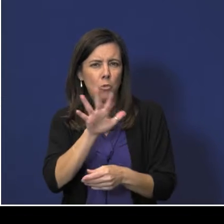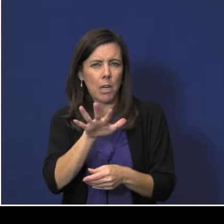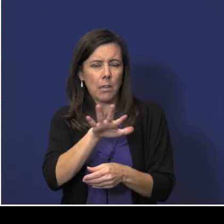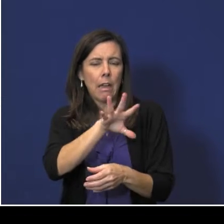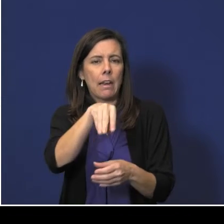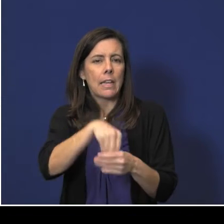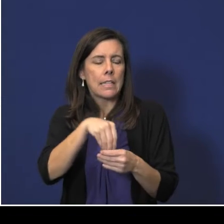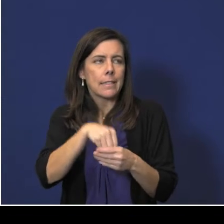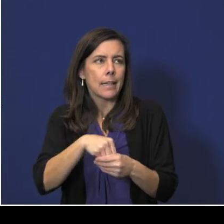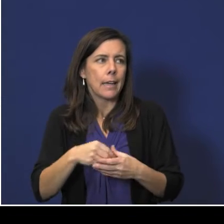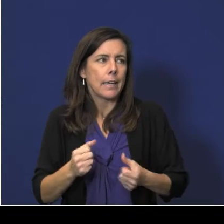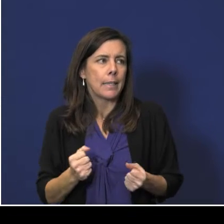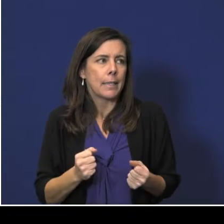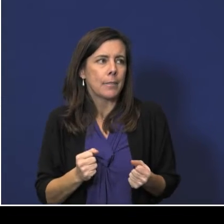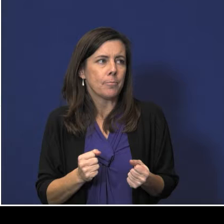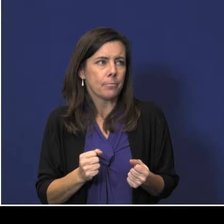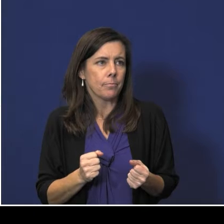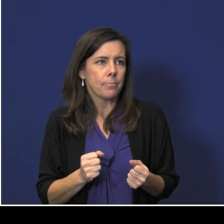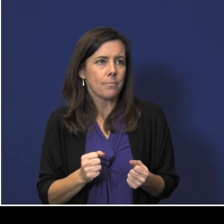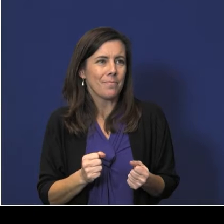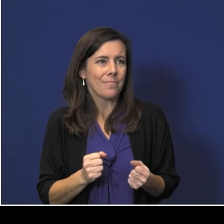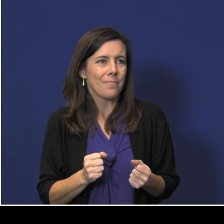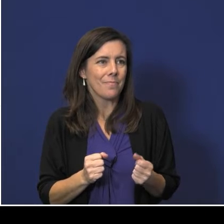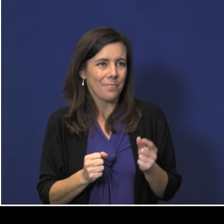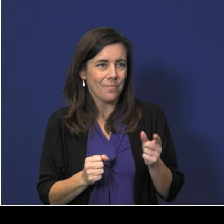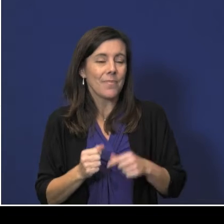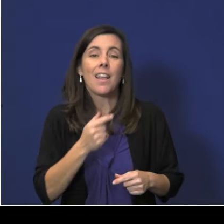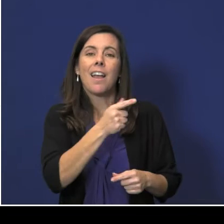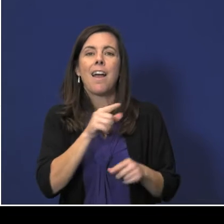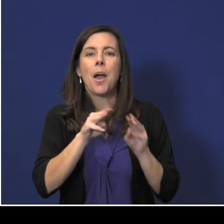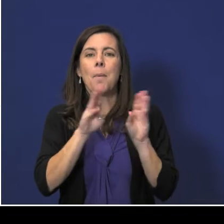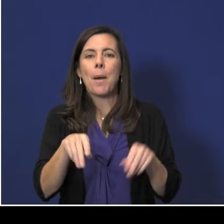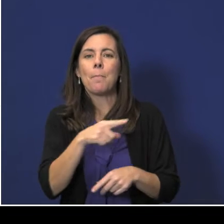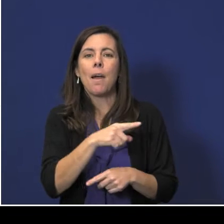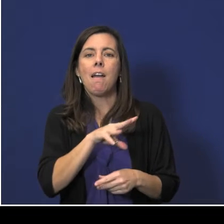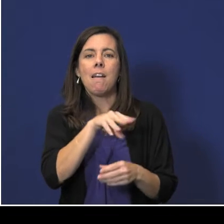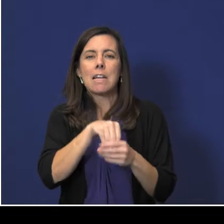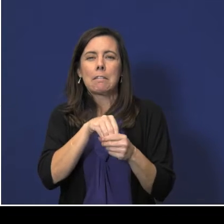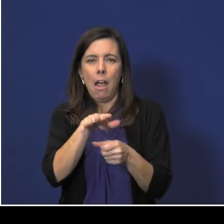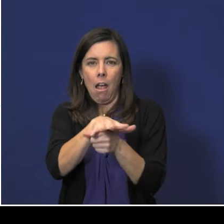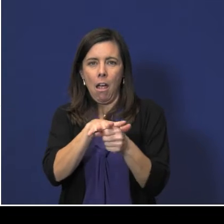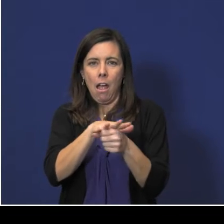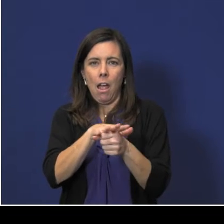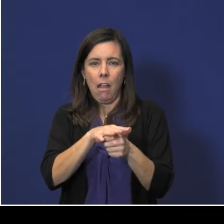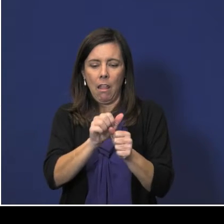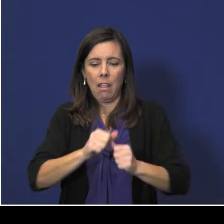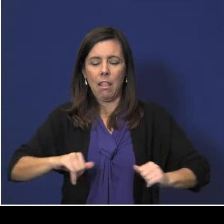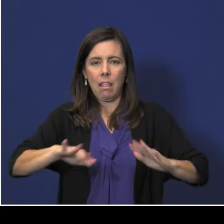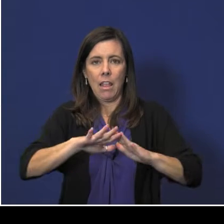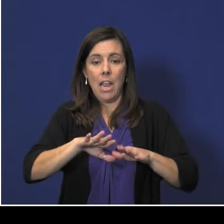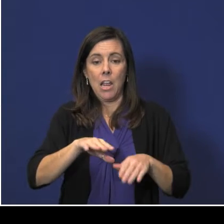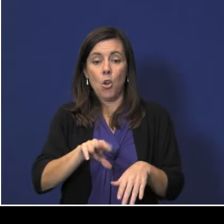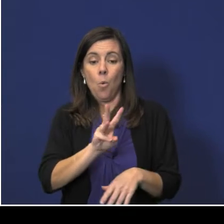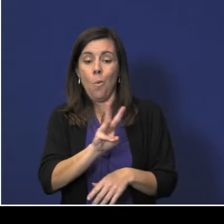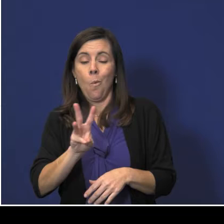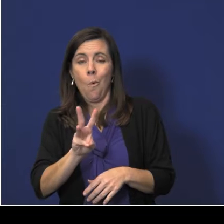of, there we go, and inside of a parcel of land that's located just to the west of Cy-Fair High School. This